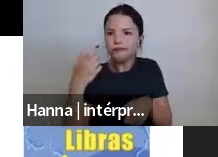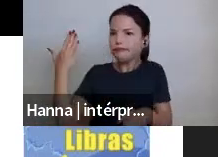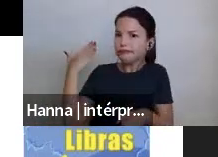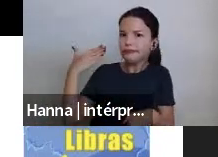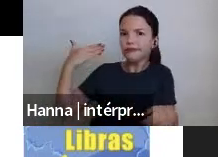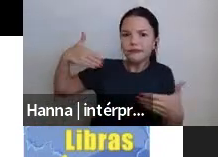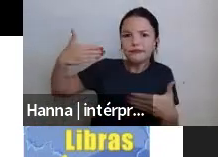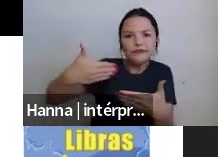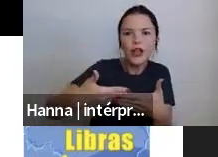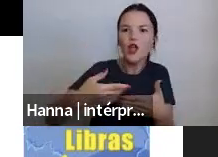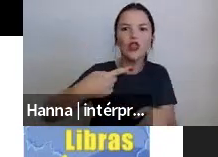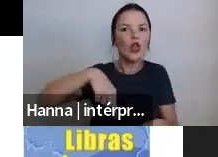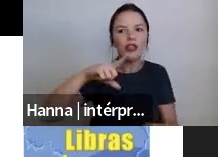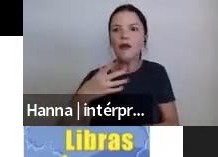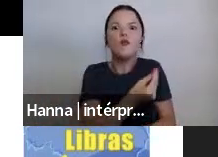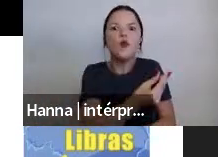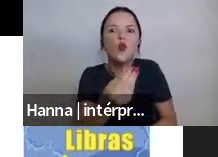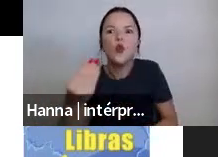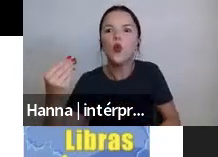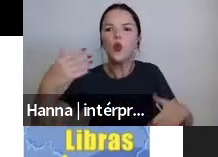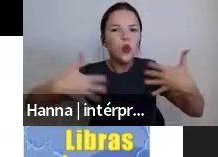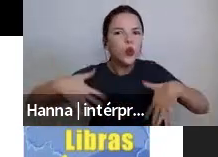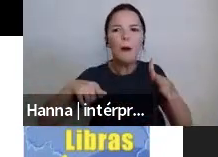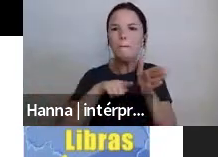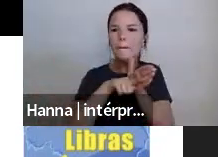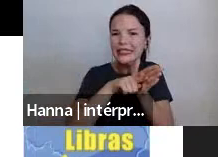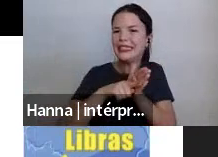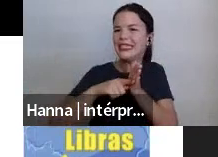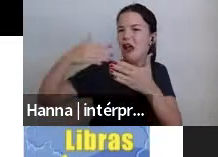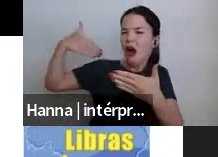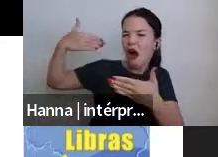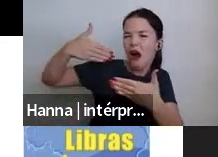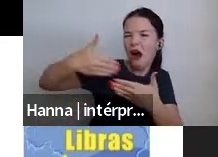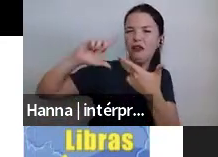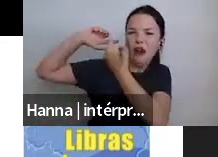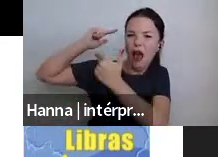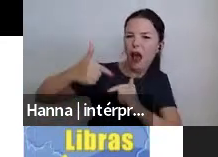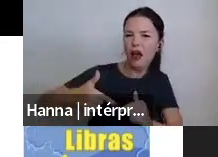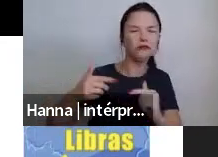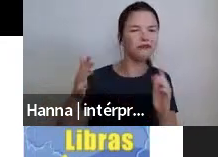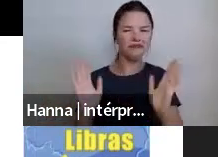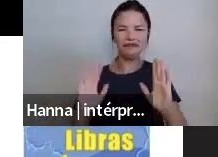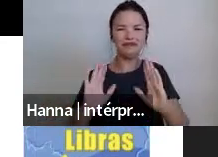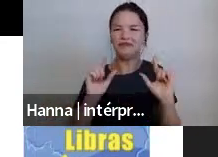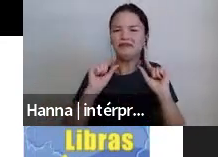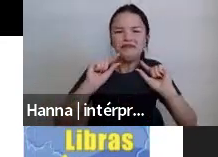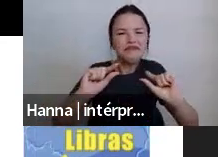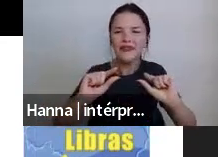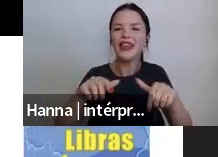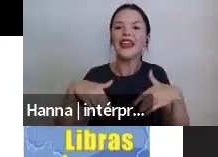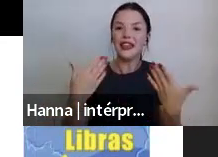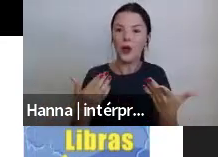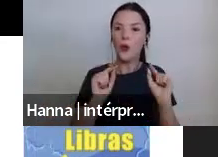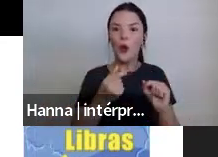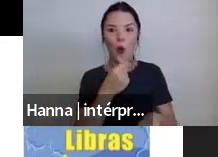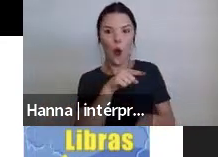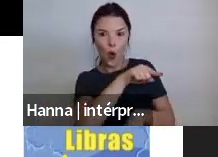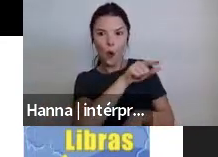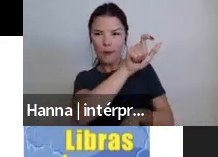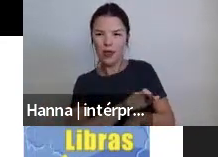count on a very long tradition of studies. So since Souza Jr.'s